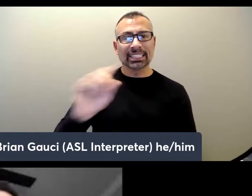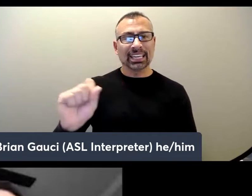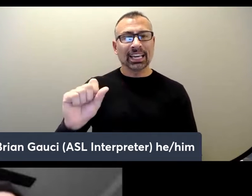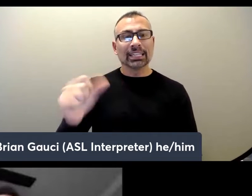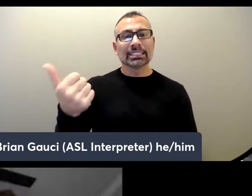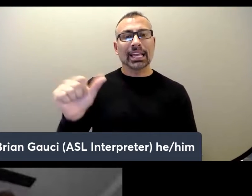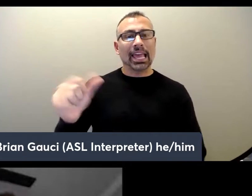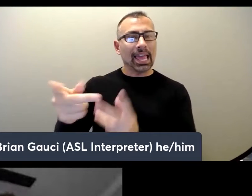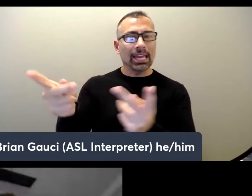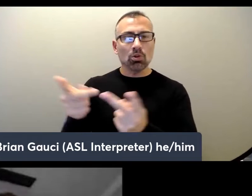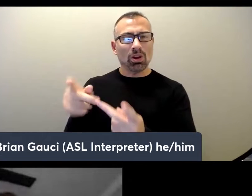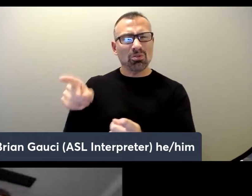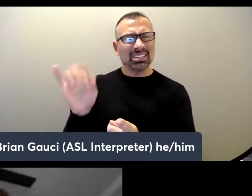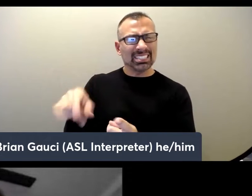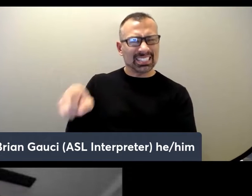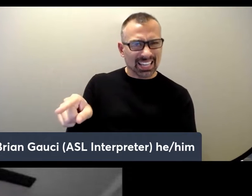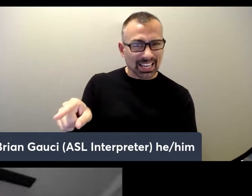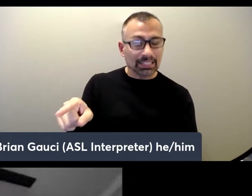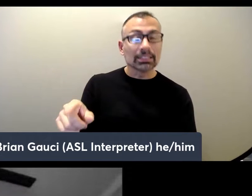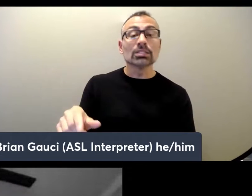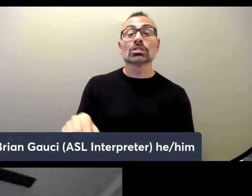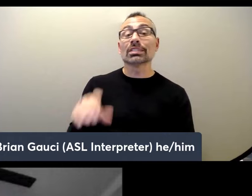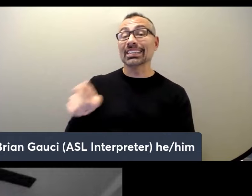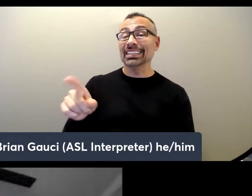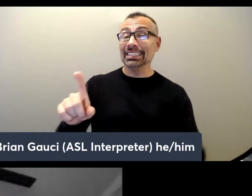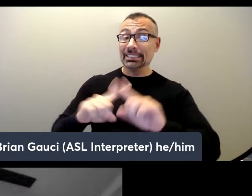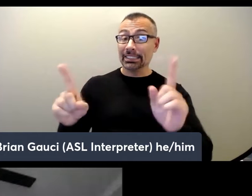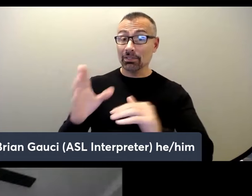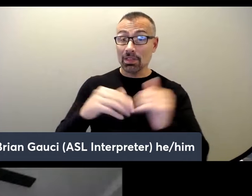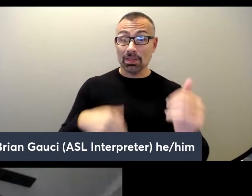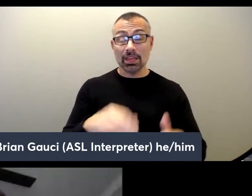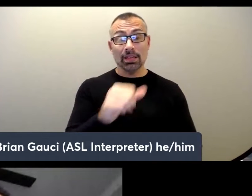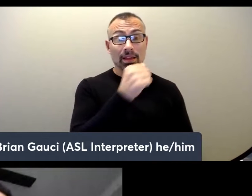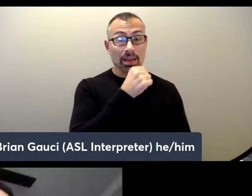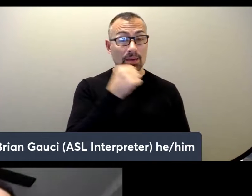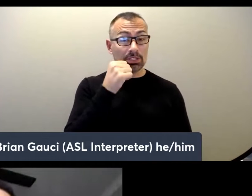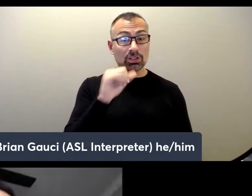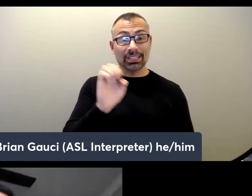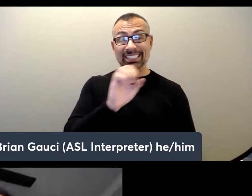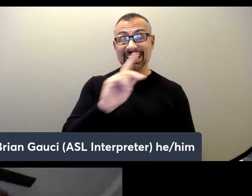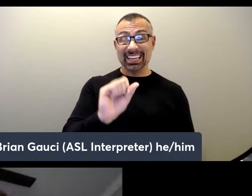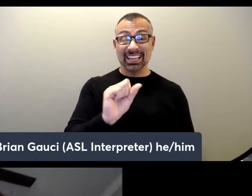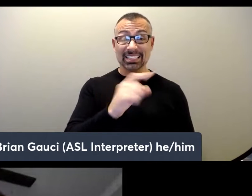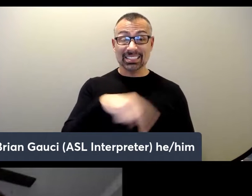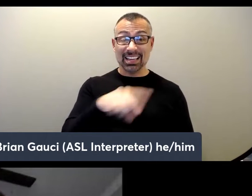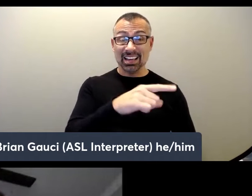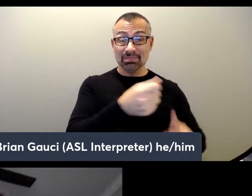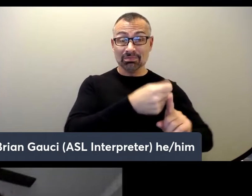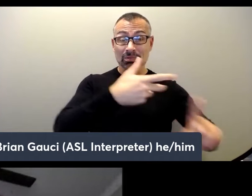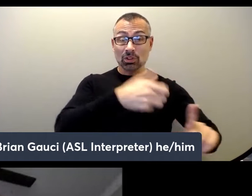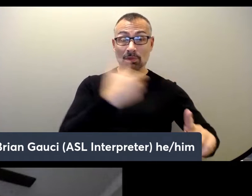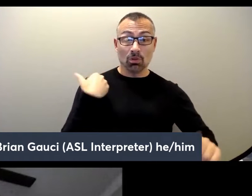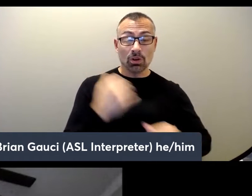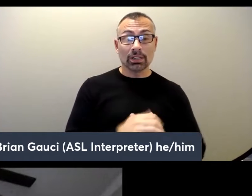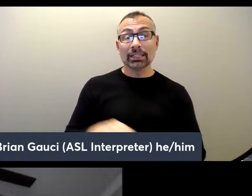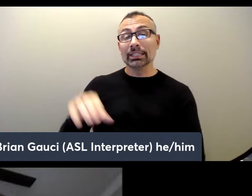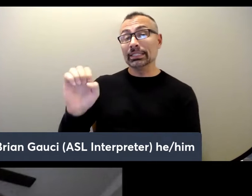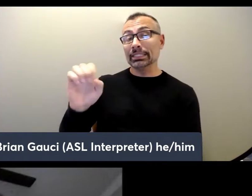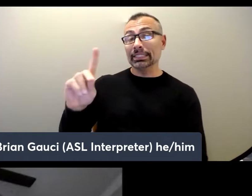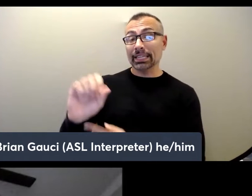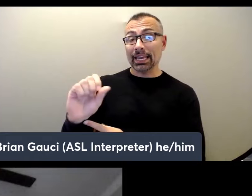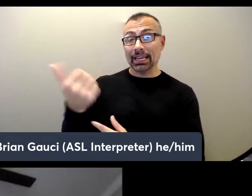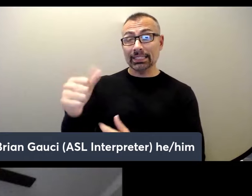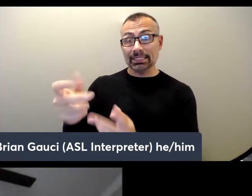is, because it is a little bit different from the Amazon EKS that I just described. And so EKS Anywhere is an